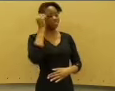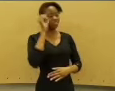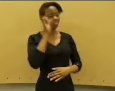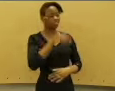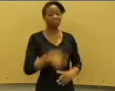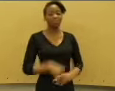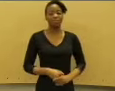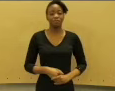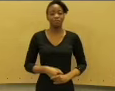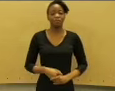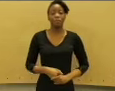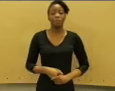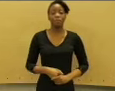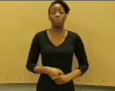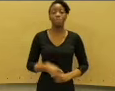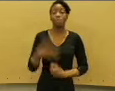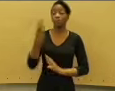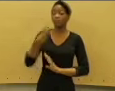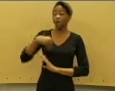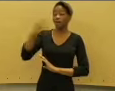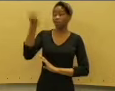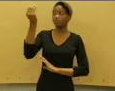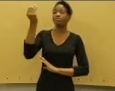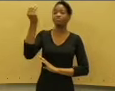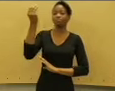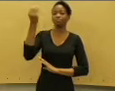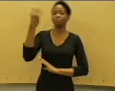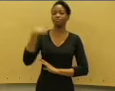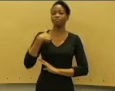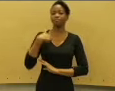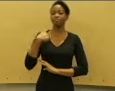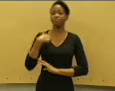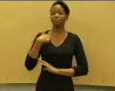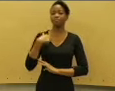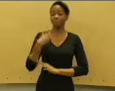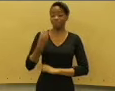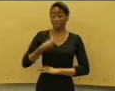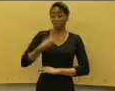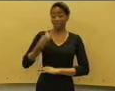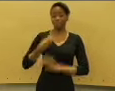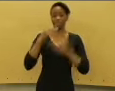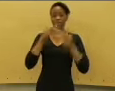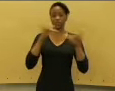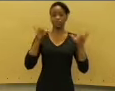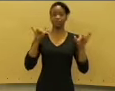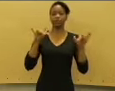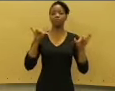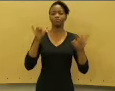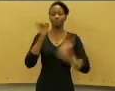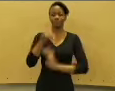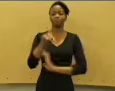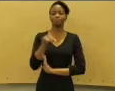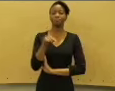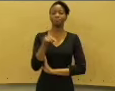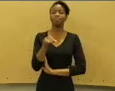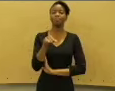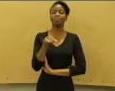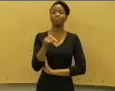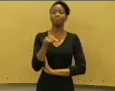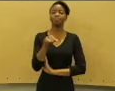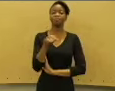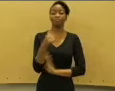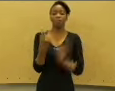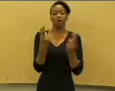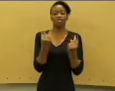I would say start with the adults, because I've noticed that young people are more willing to be receptive of new